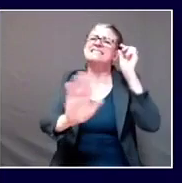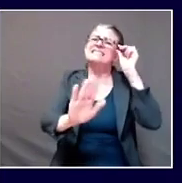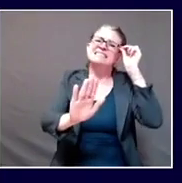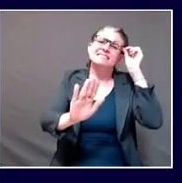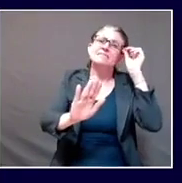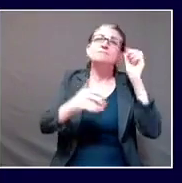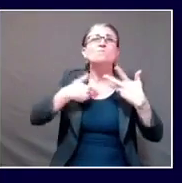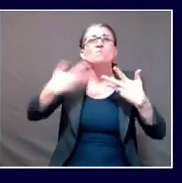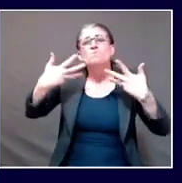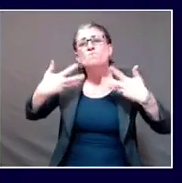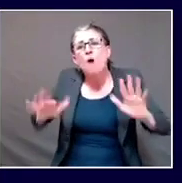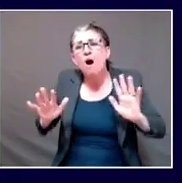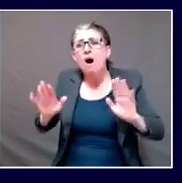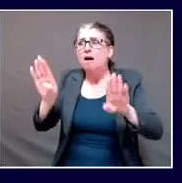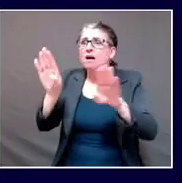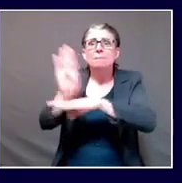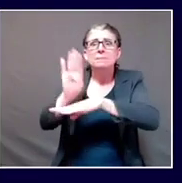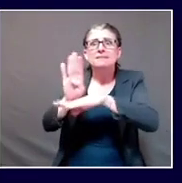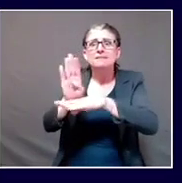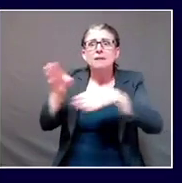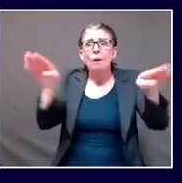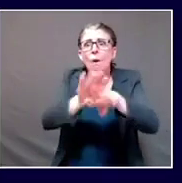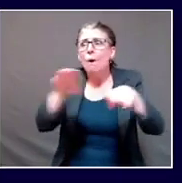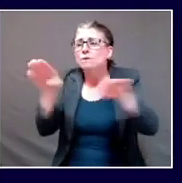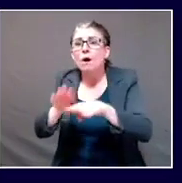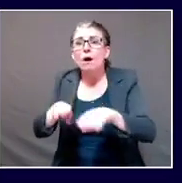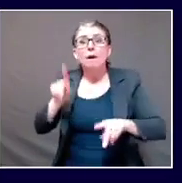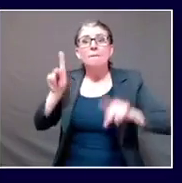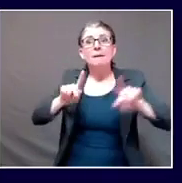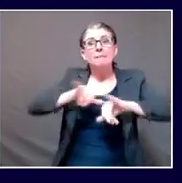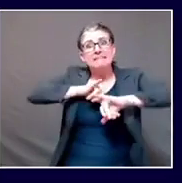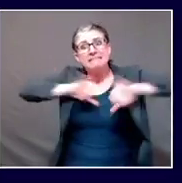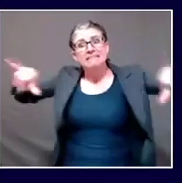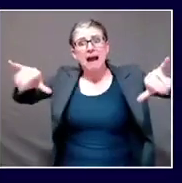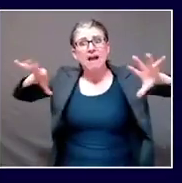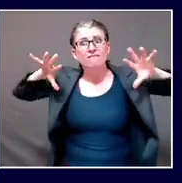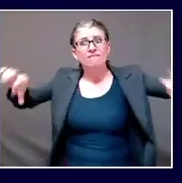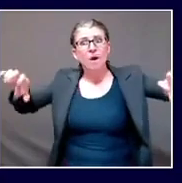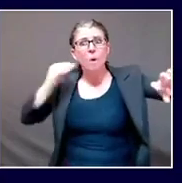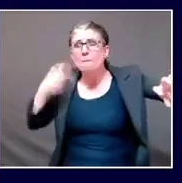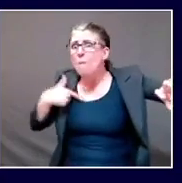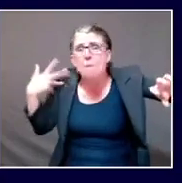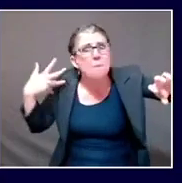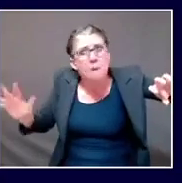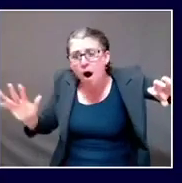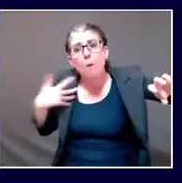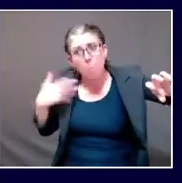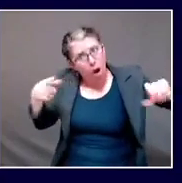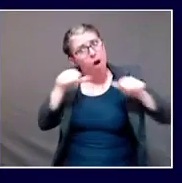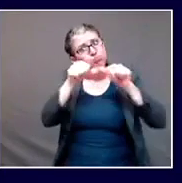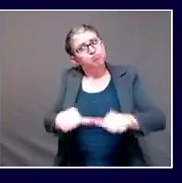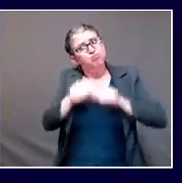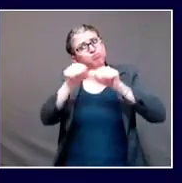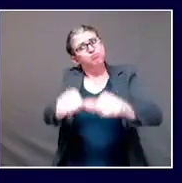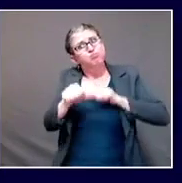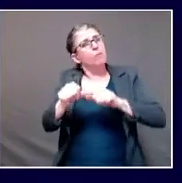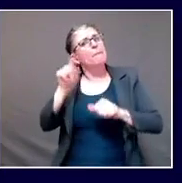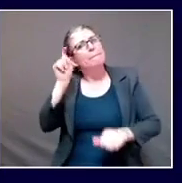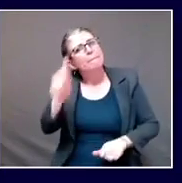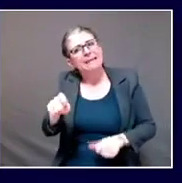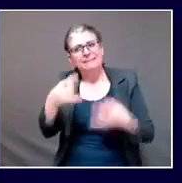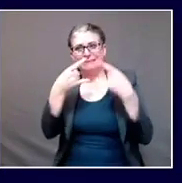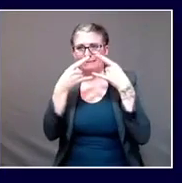are running out of available public health tools to reduce the code, the spread of COVID-19. If today's targeted steps don't work,